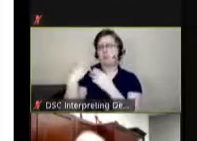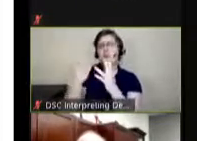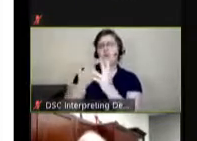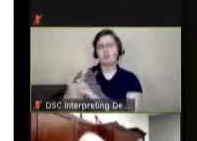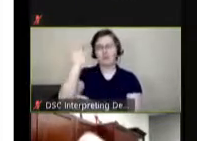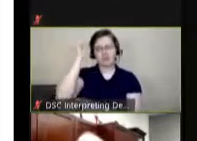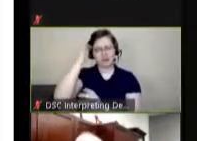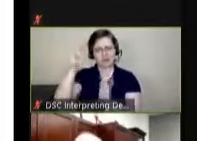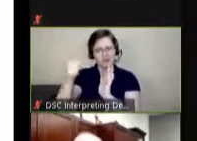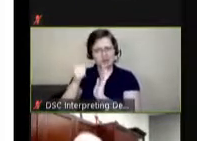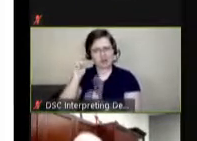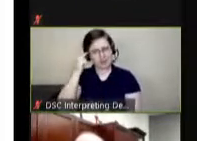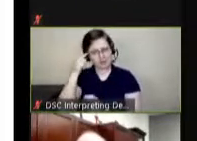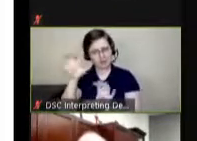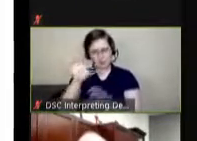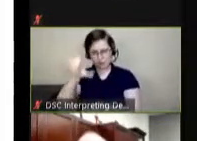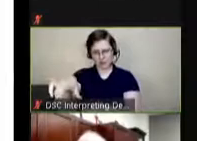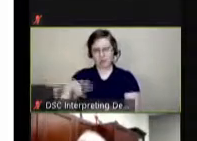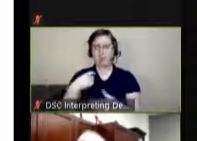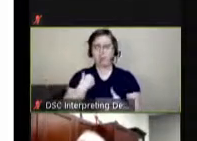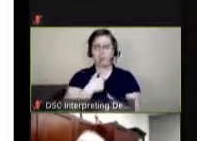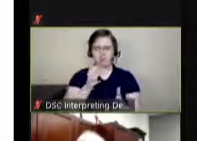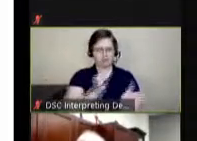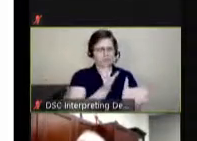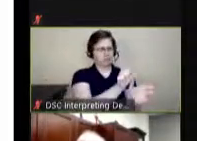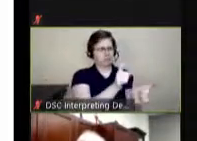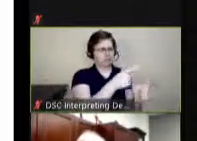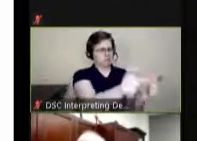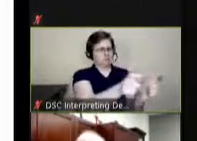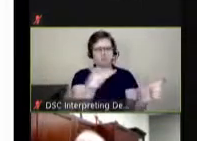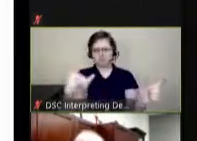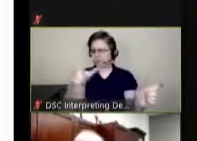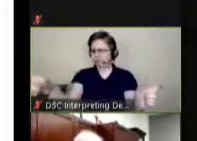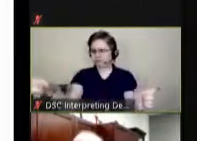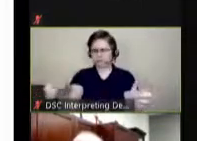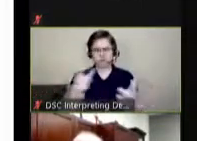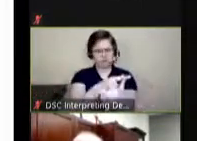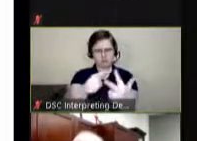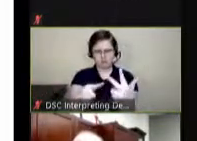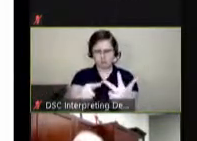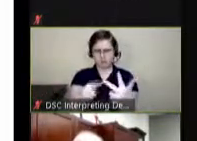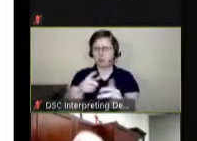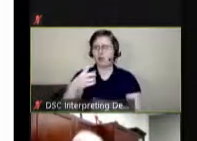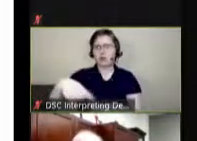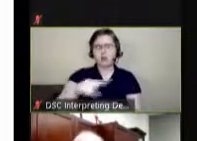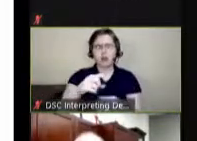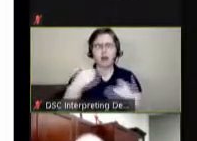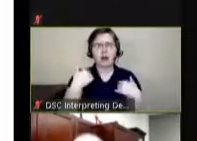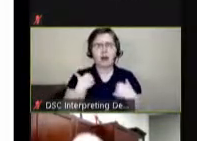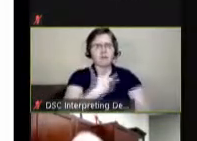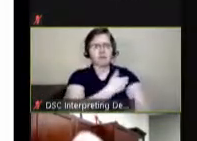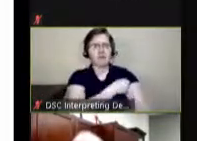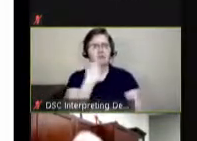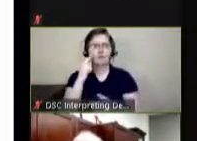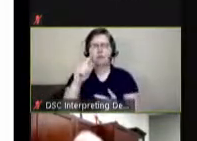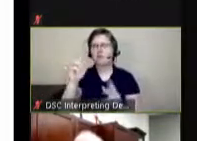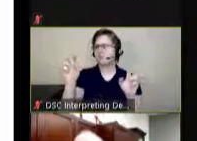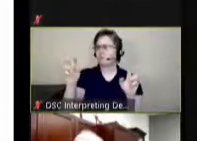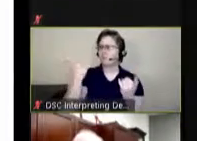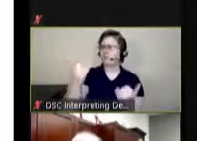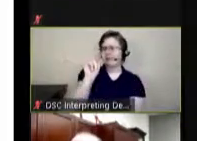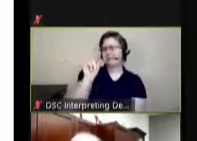that. But we're all getting doses. Again, the individuals who are getting vaccinated in, let's say, tier one we're at